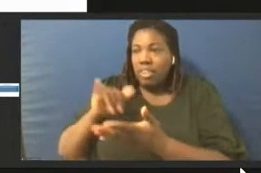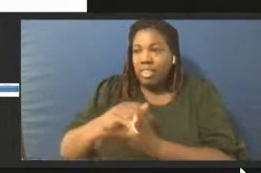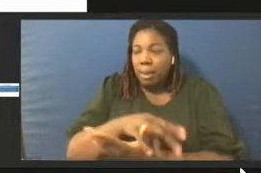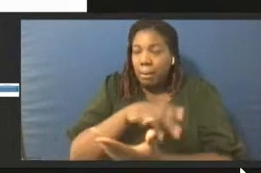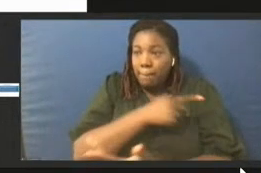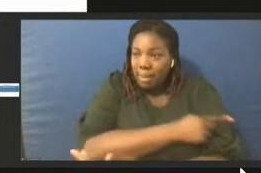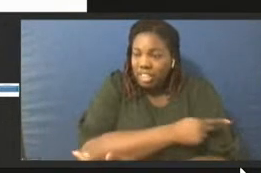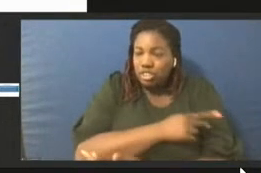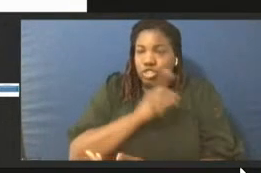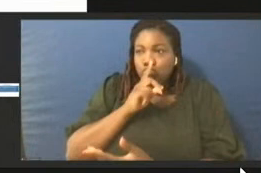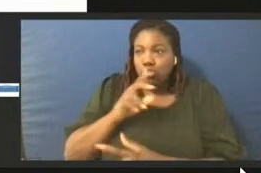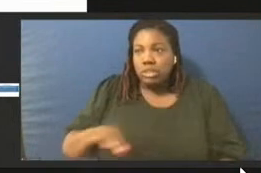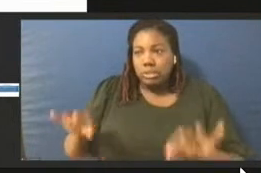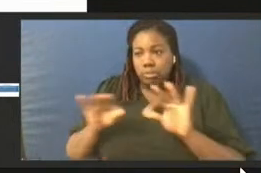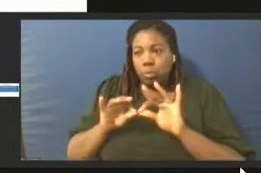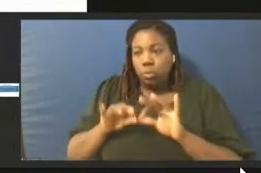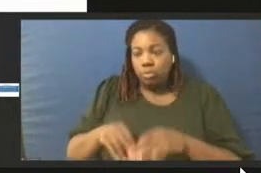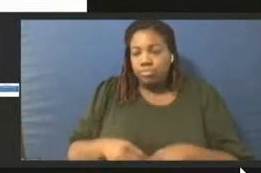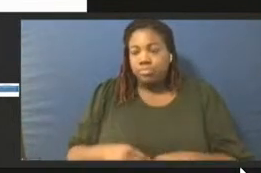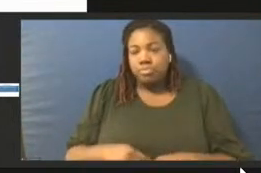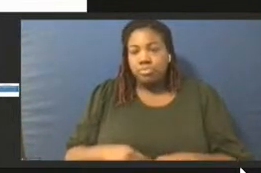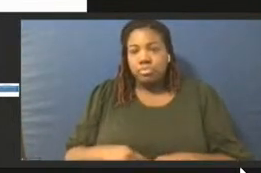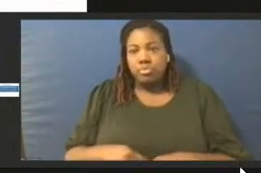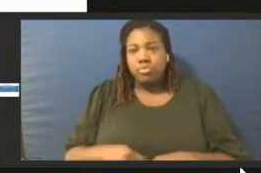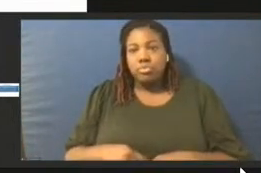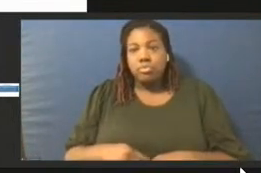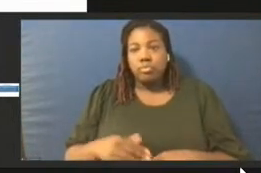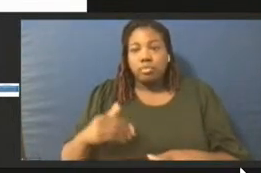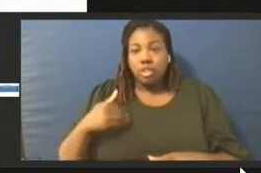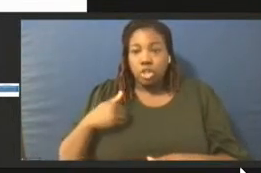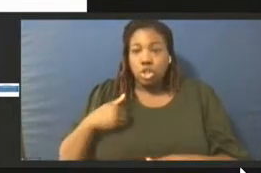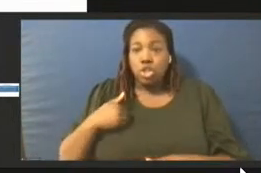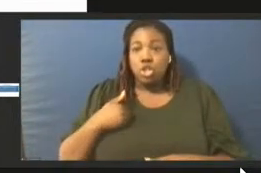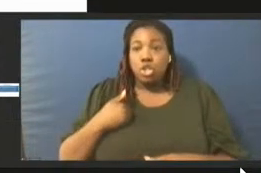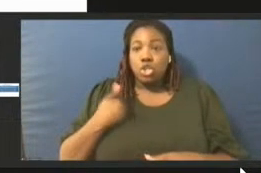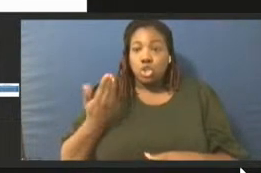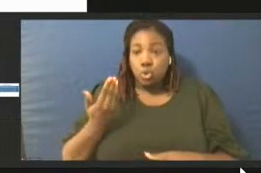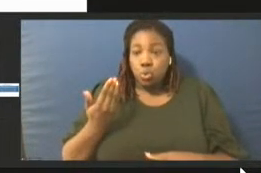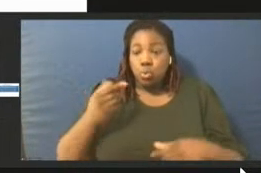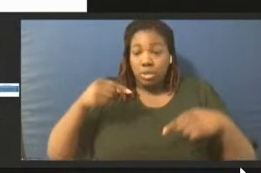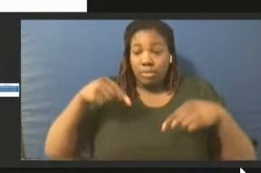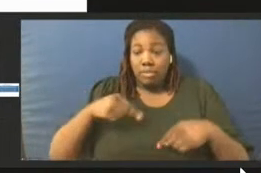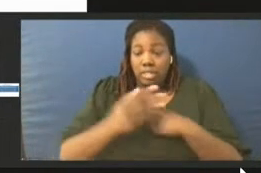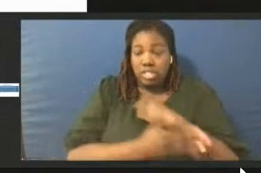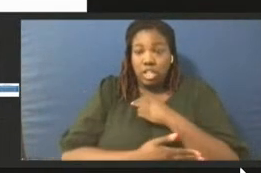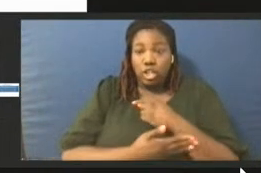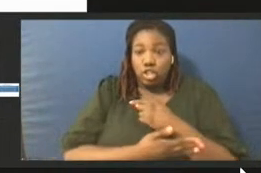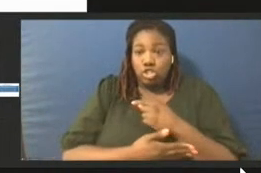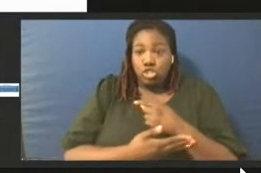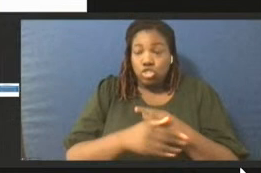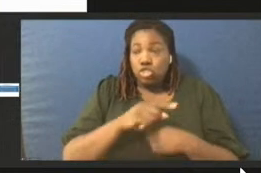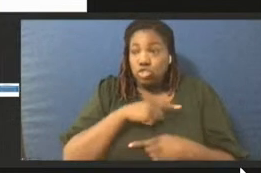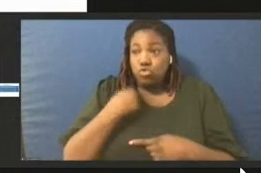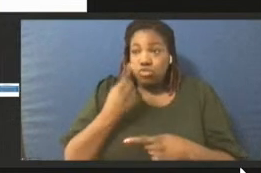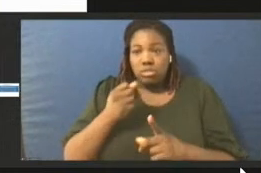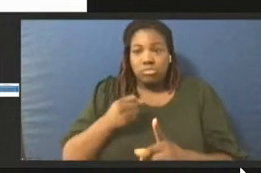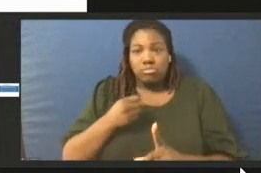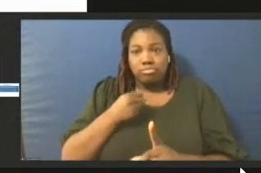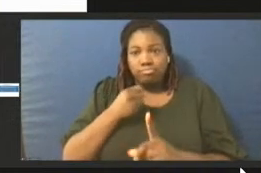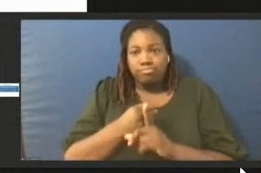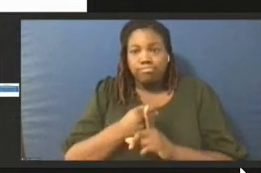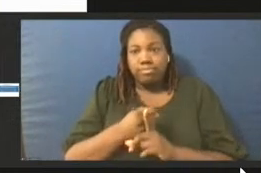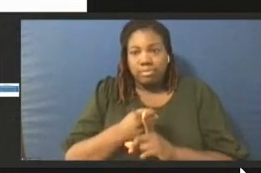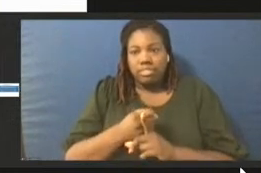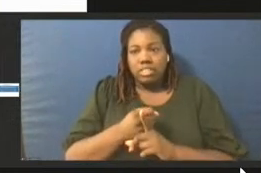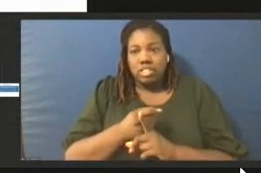mental and behavioral health care field. The youth of the nation are at risk due to the impacts that they've experienced at a key